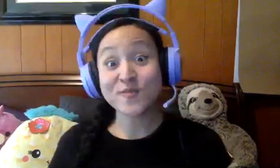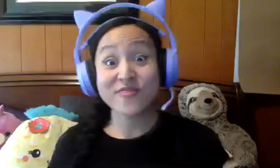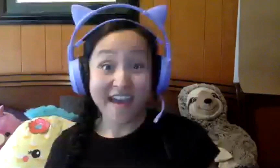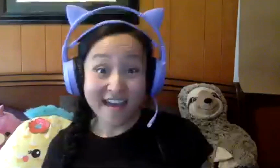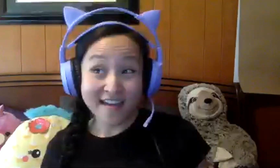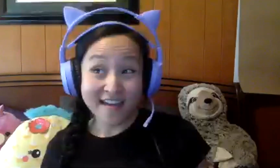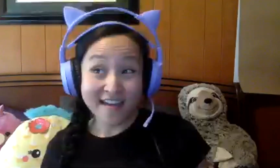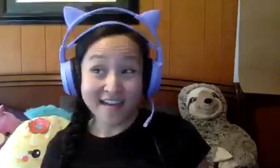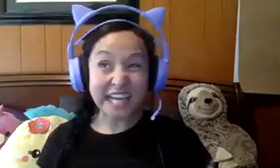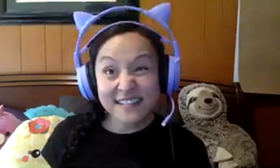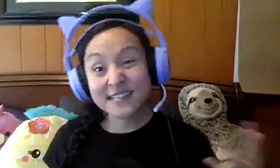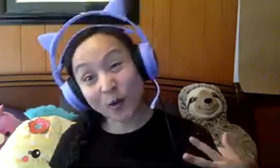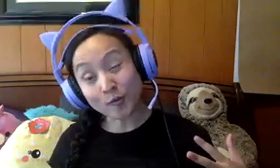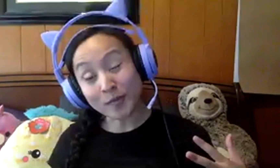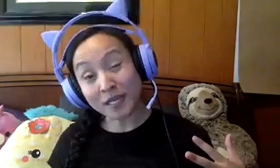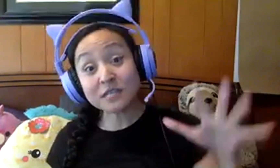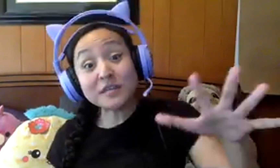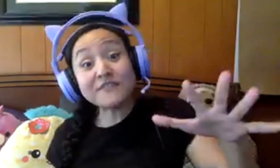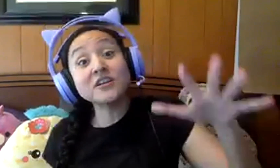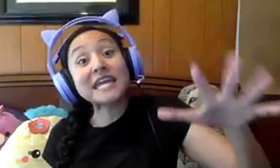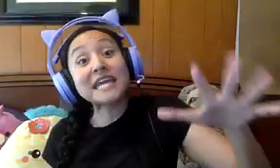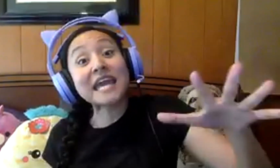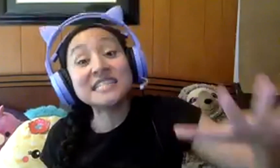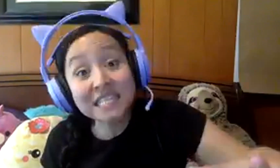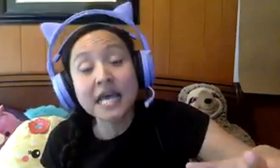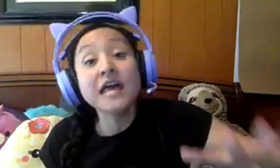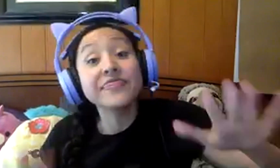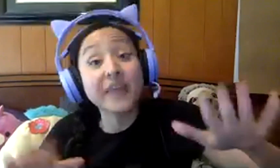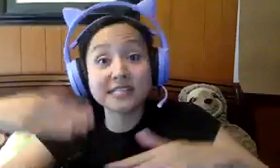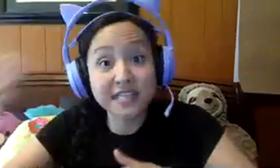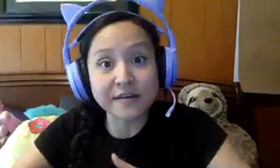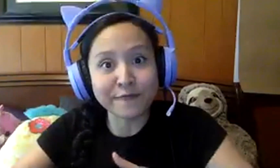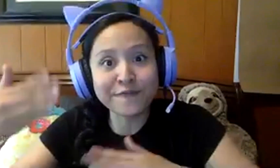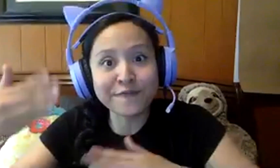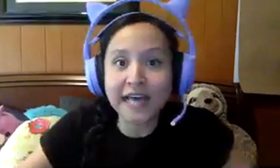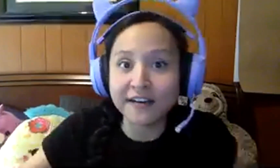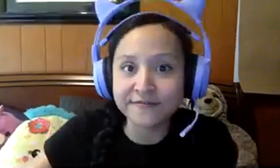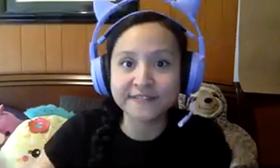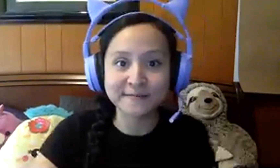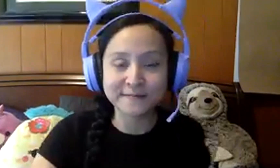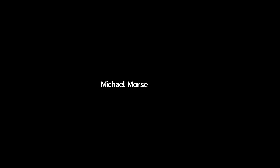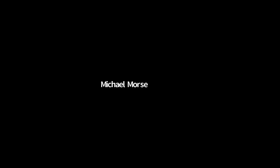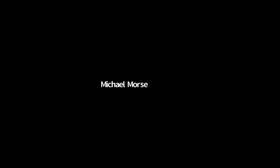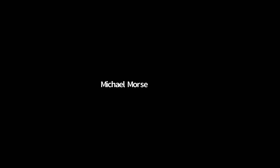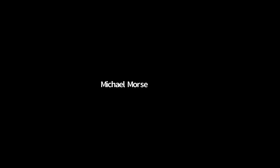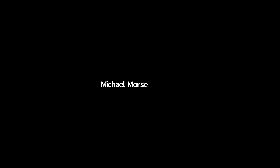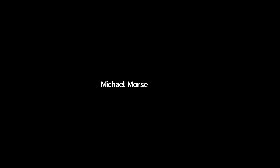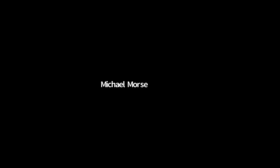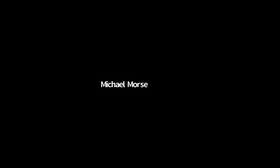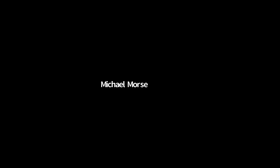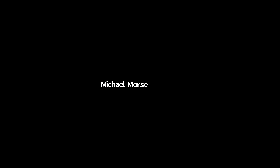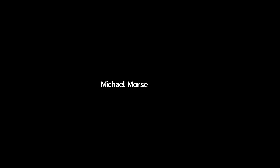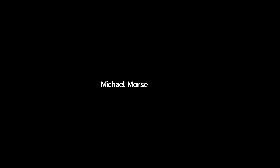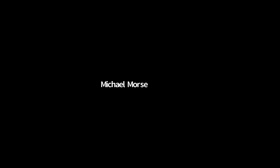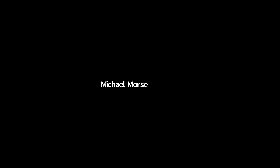So then my dad kind of disowned me, but to be fair, in Cantonese, that's a synonym for love.